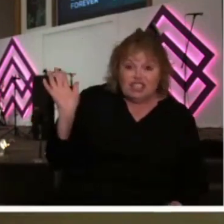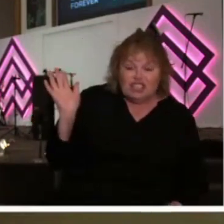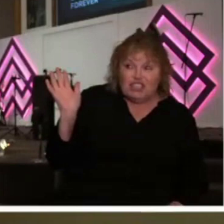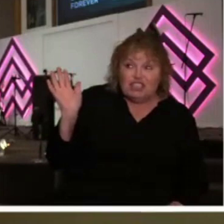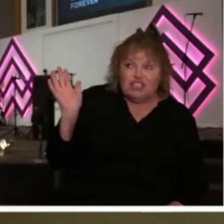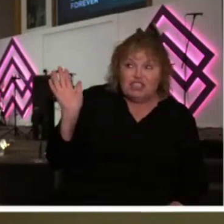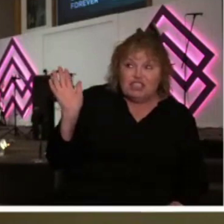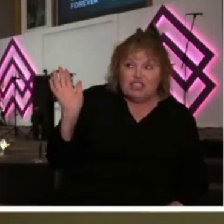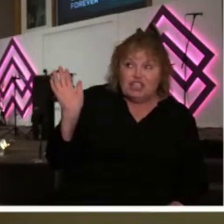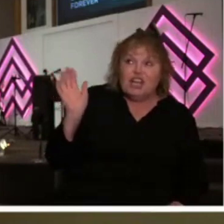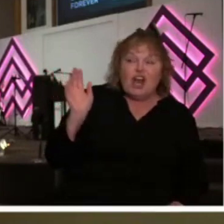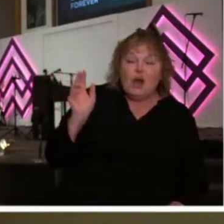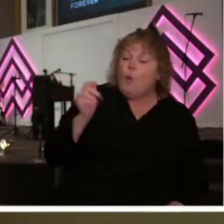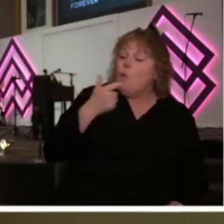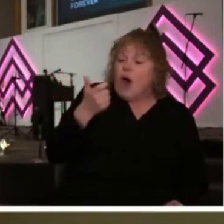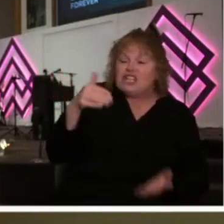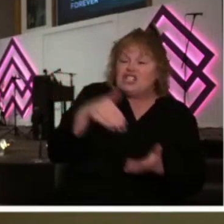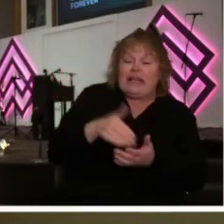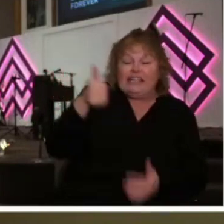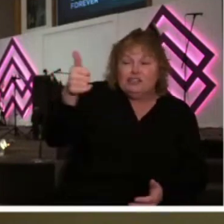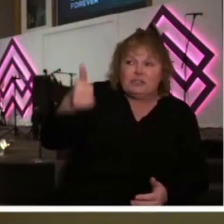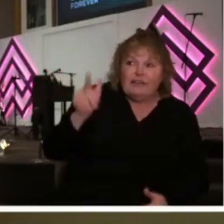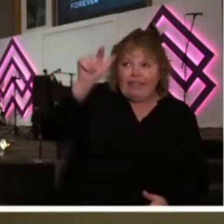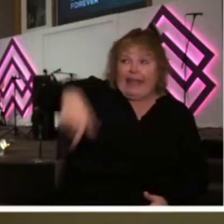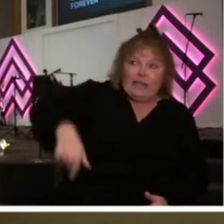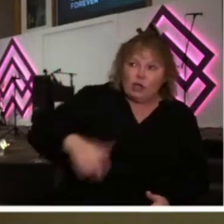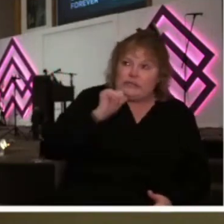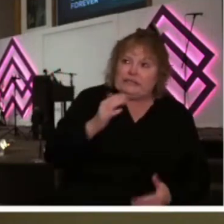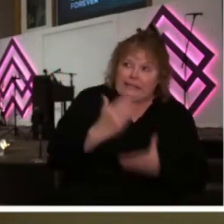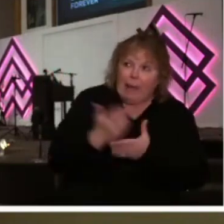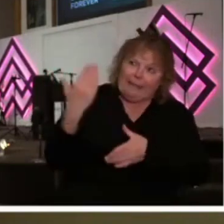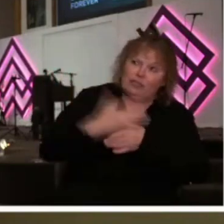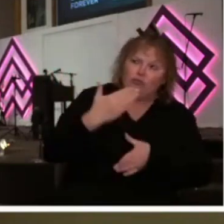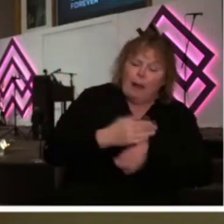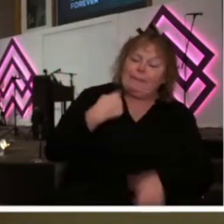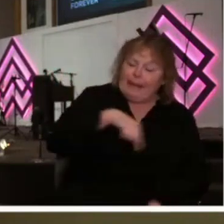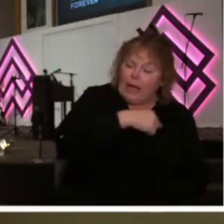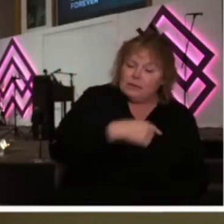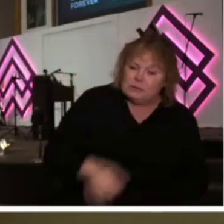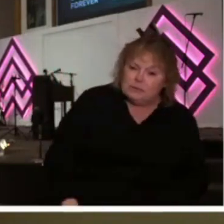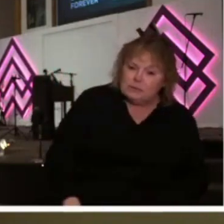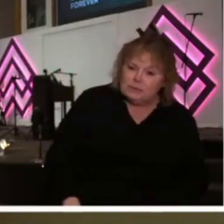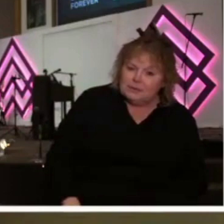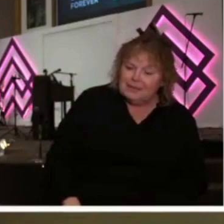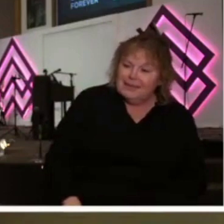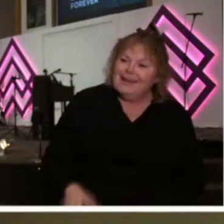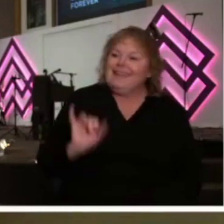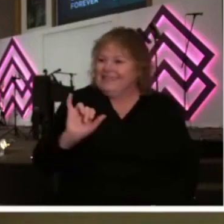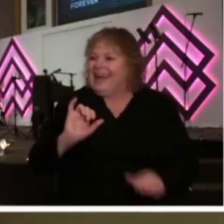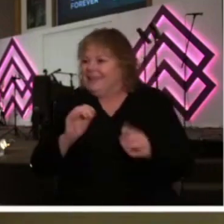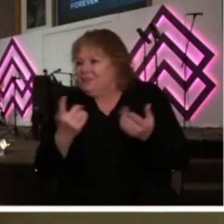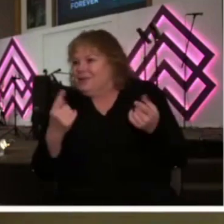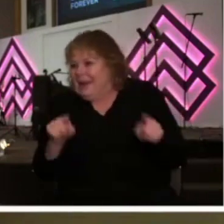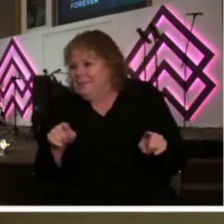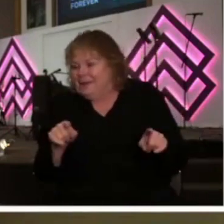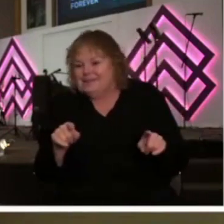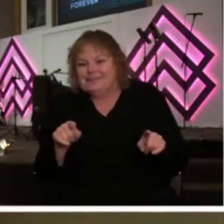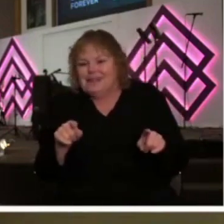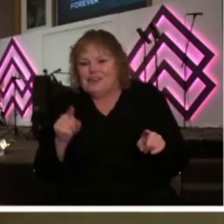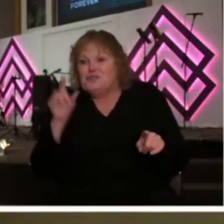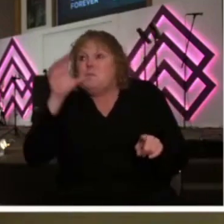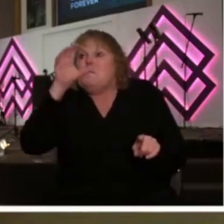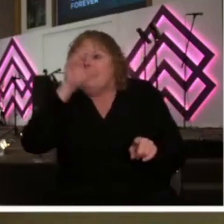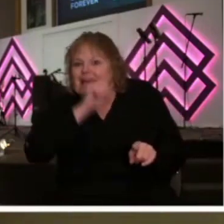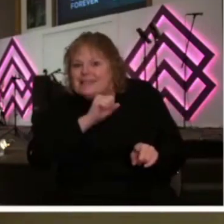shh. You'll just have to go back and watch it by yourself later. And you get this idea that you have